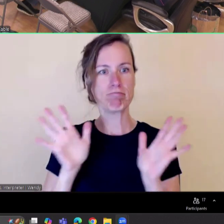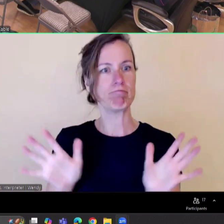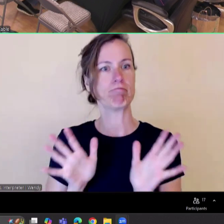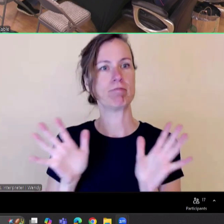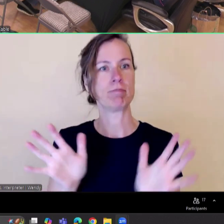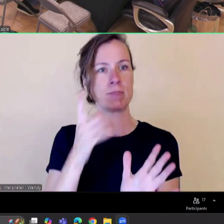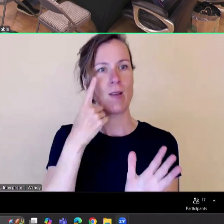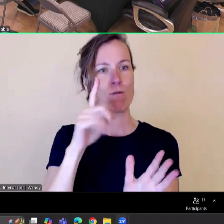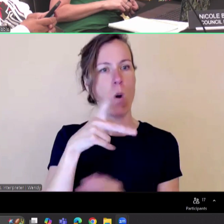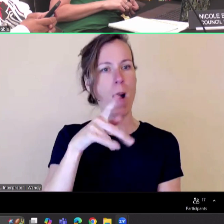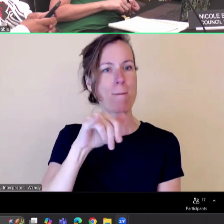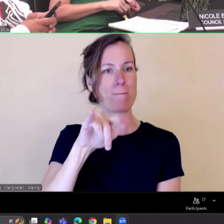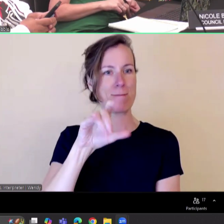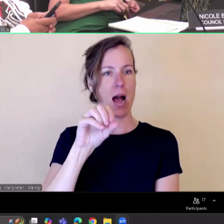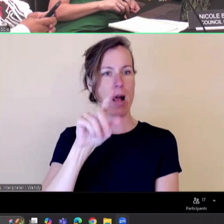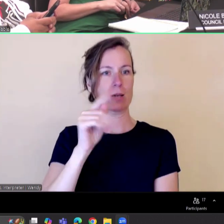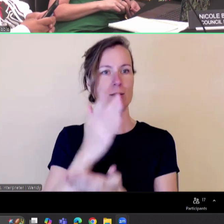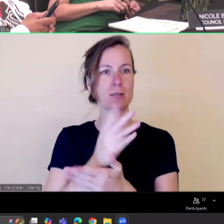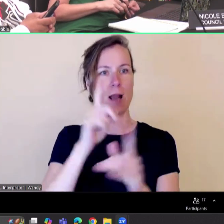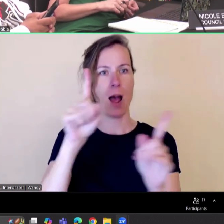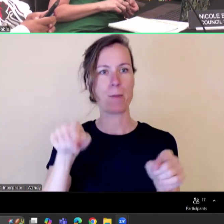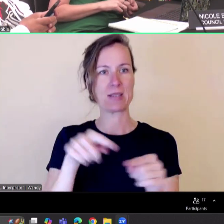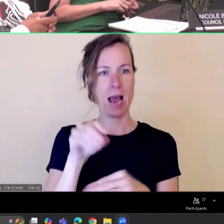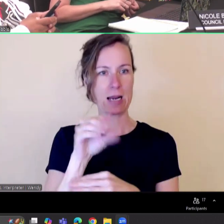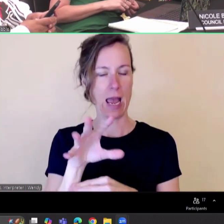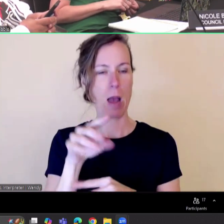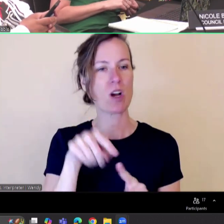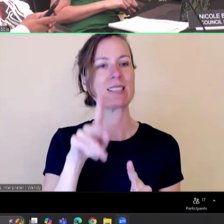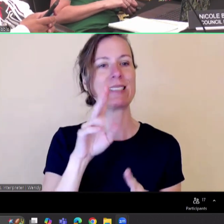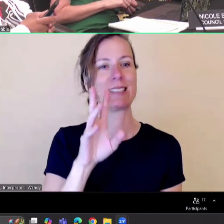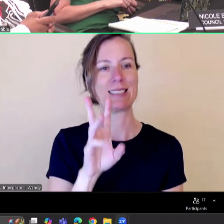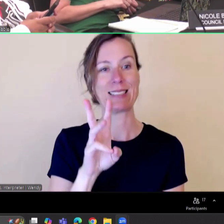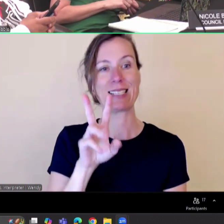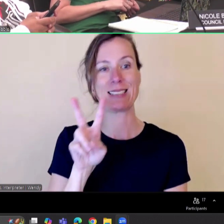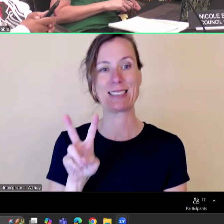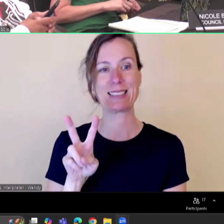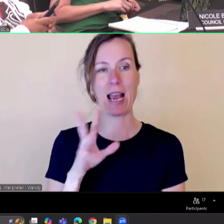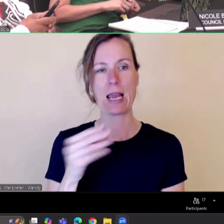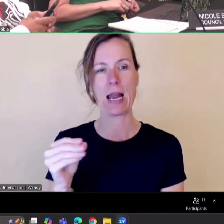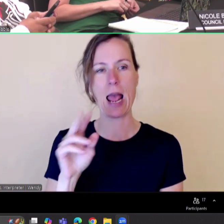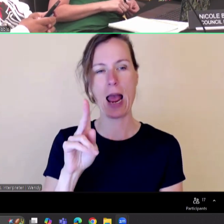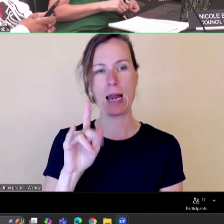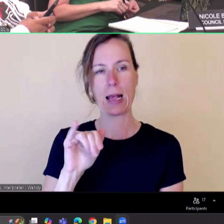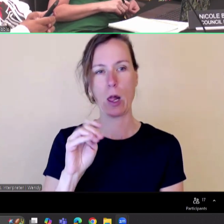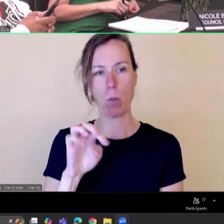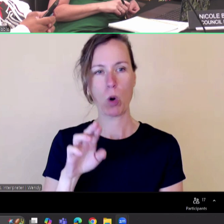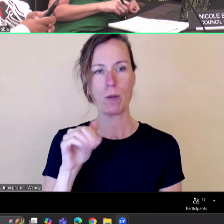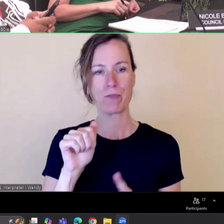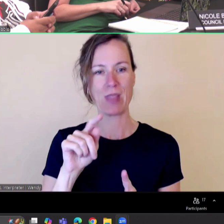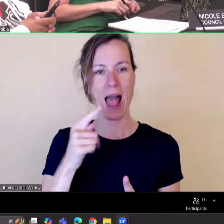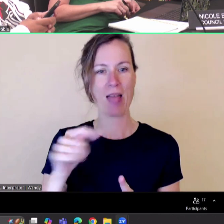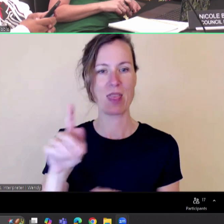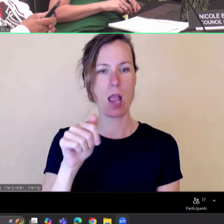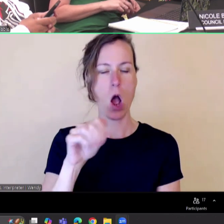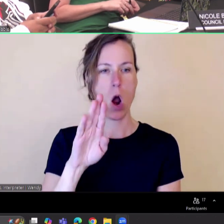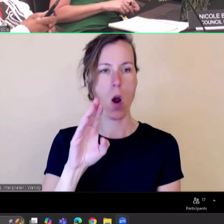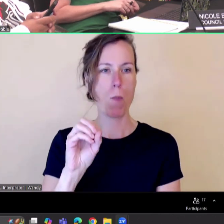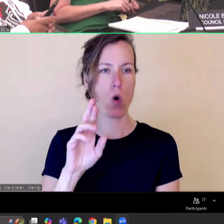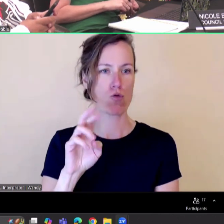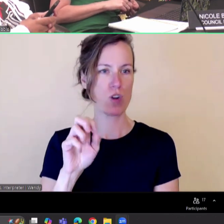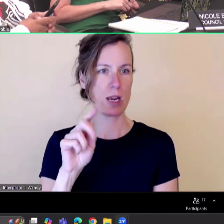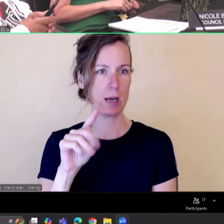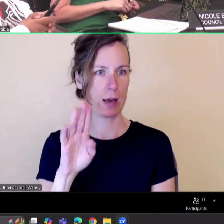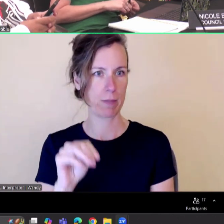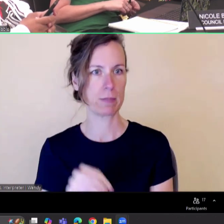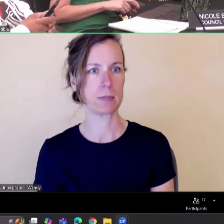pilot stop sign camera was 62nd and Kilmer at the Arboretum. I do want to flag